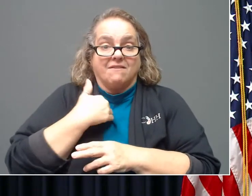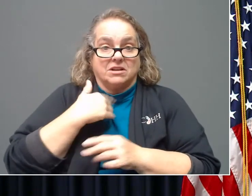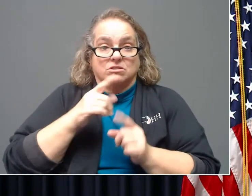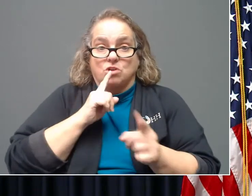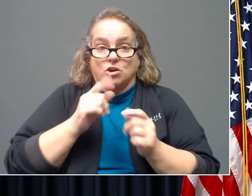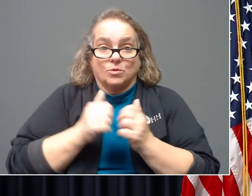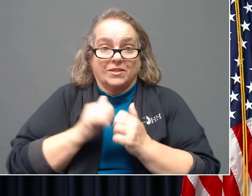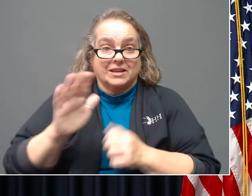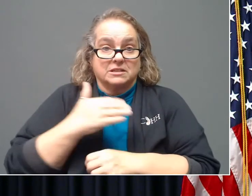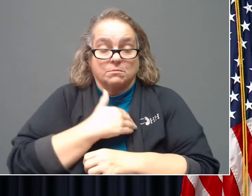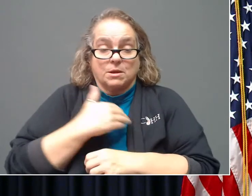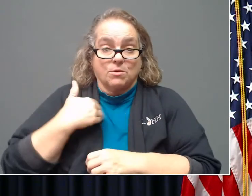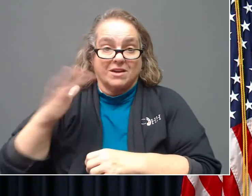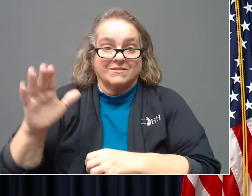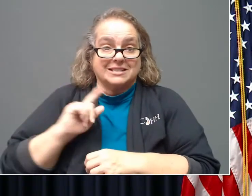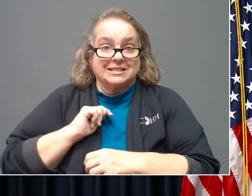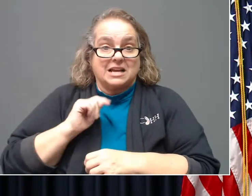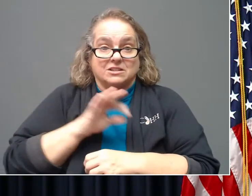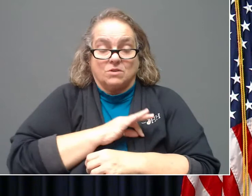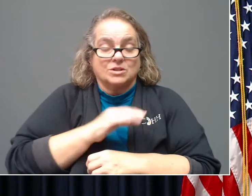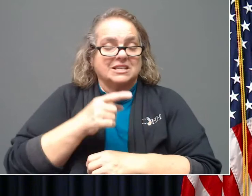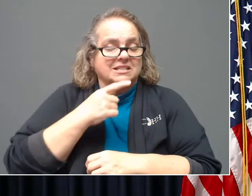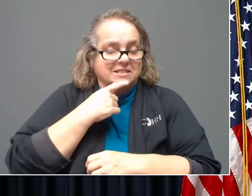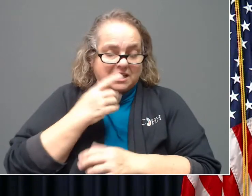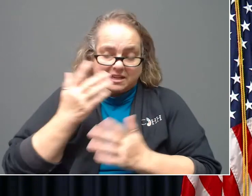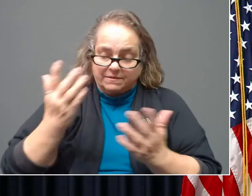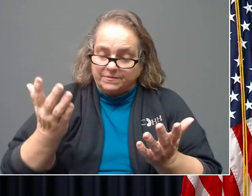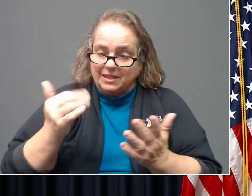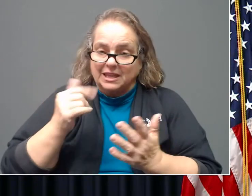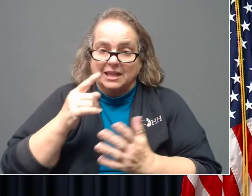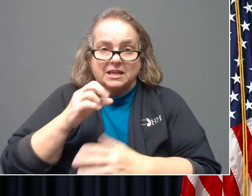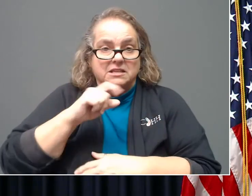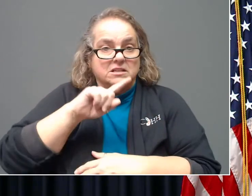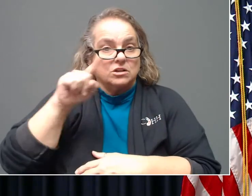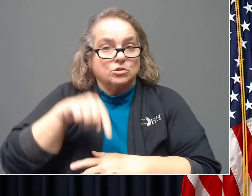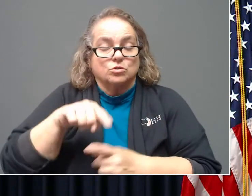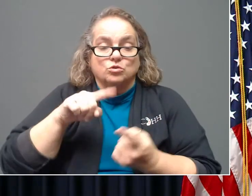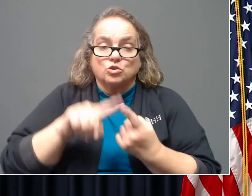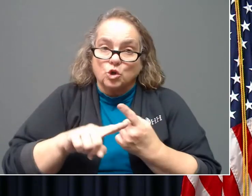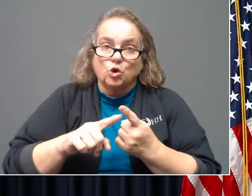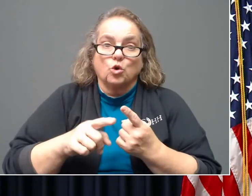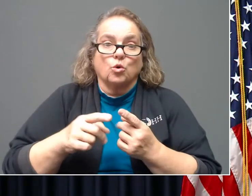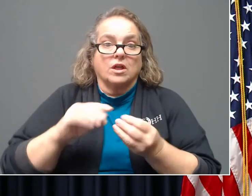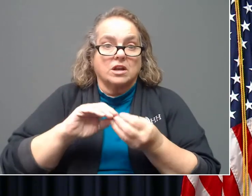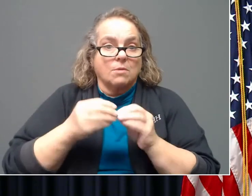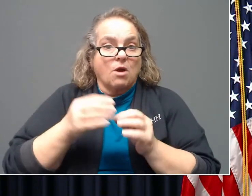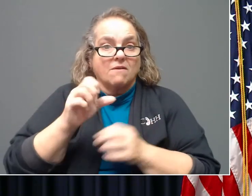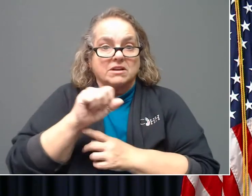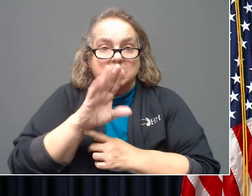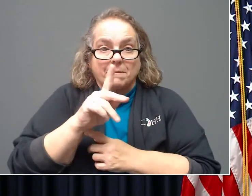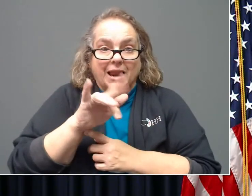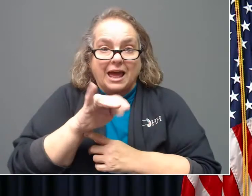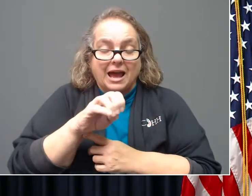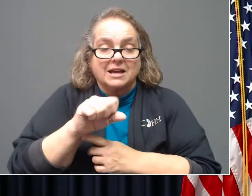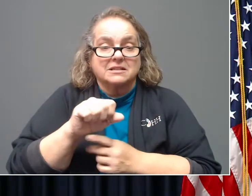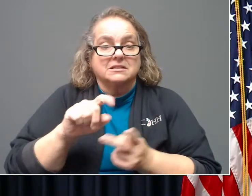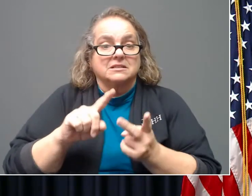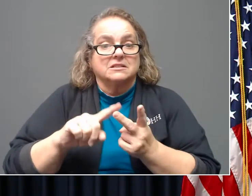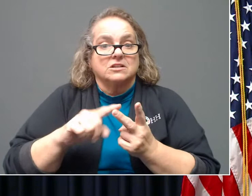saying it's all going to come down to this. There are some other fixes, efficiencies, or the like that we can